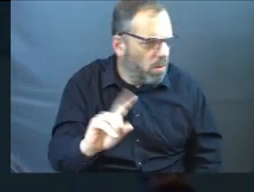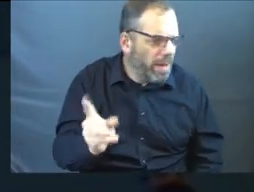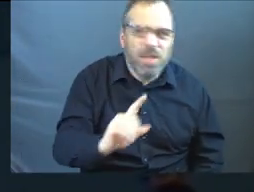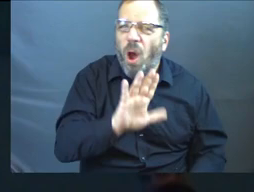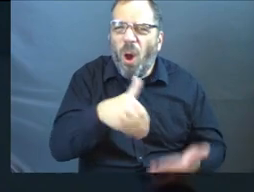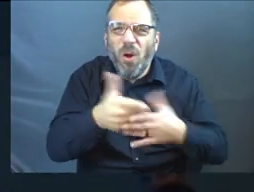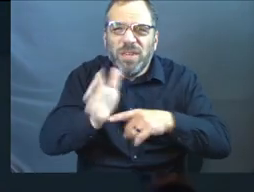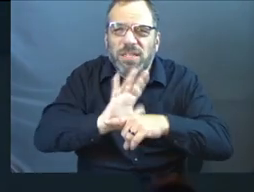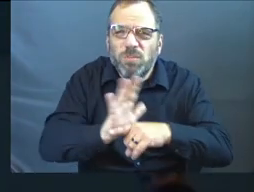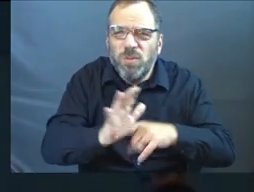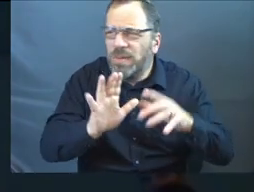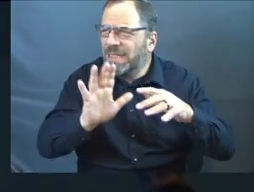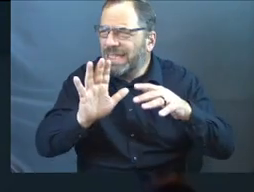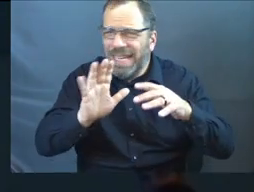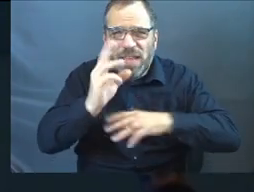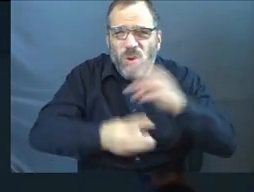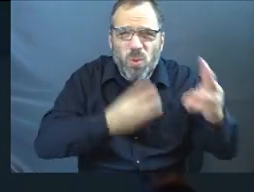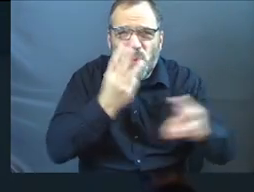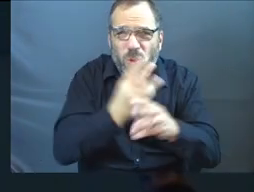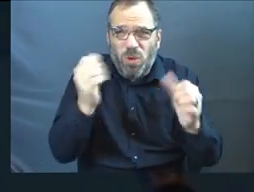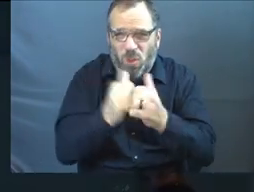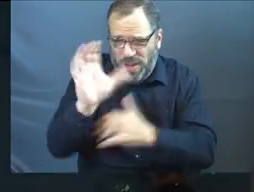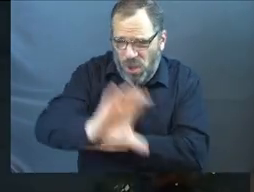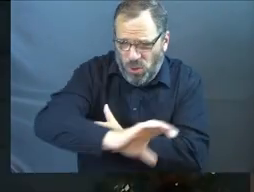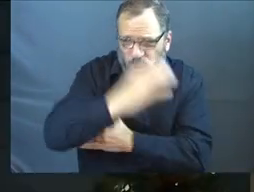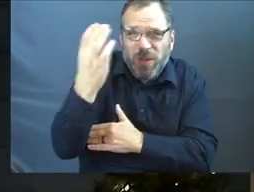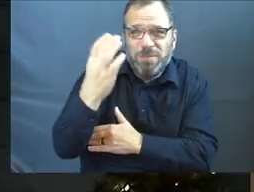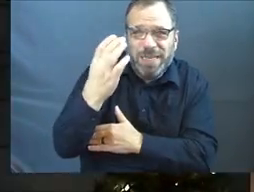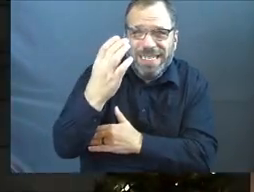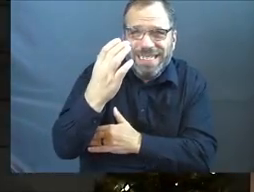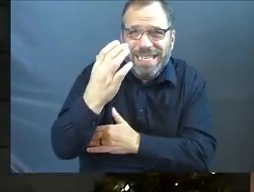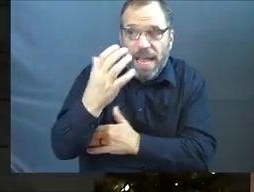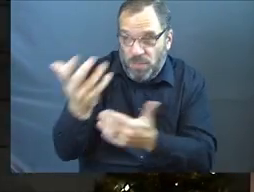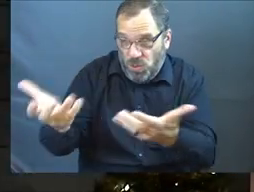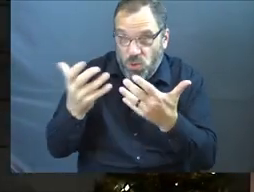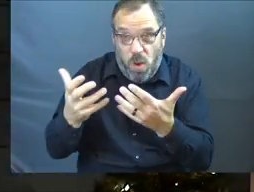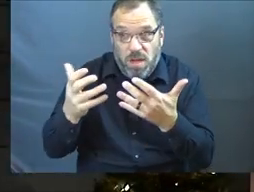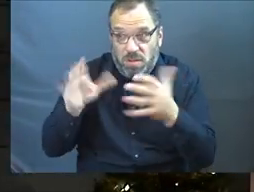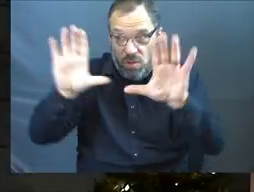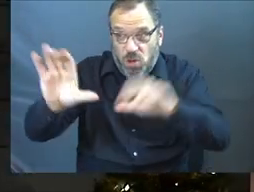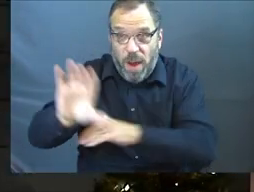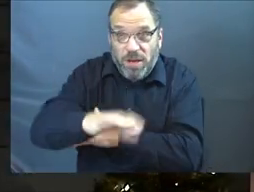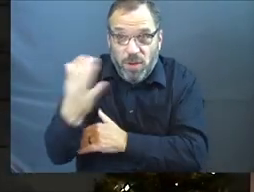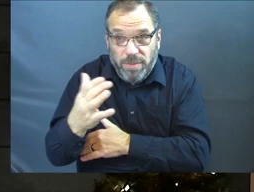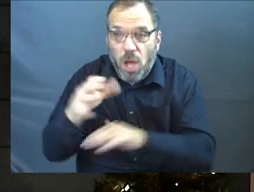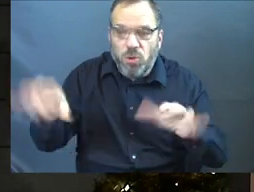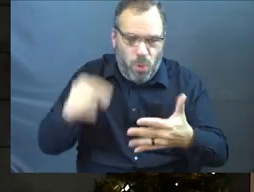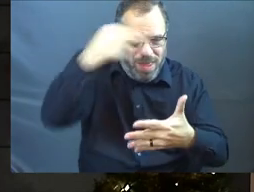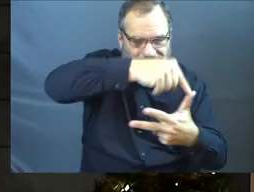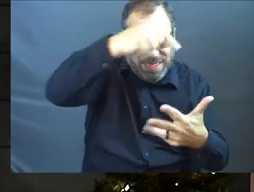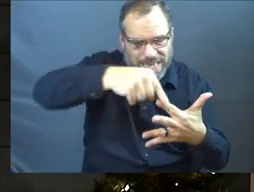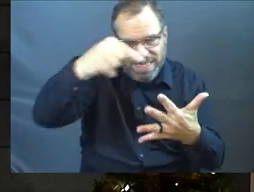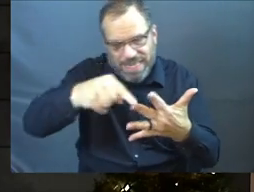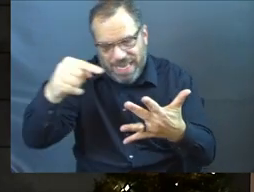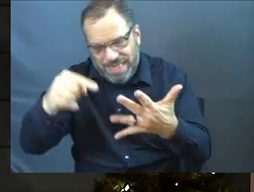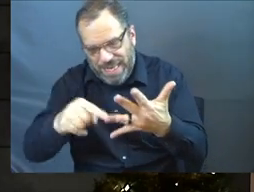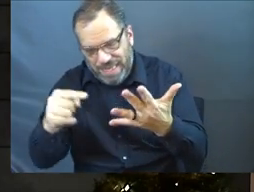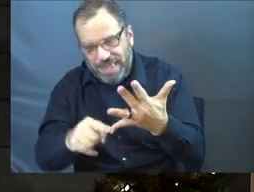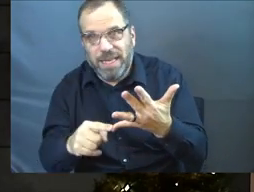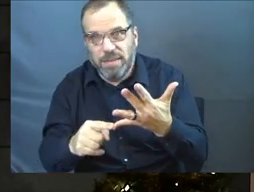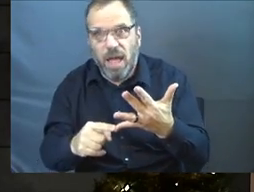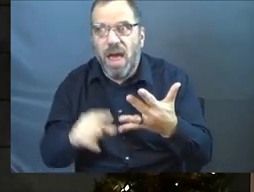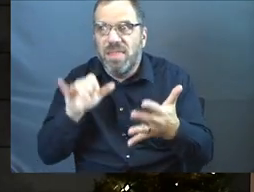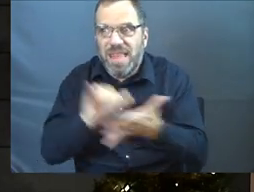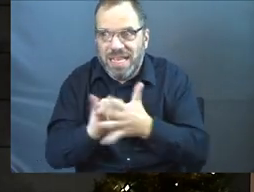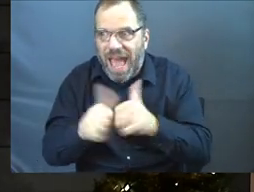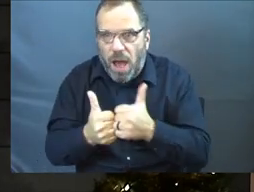movies, all these other things out there in the world, when it comes to the Christmas season, they're like, hey, do you want the great Christmas? Do X, Y, and Z. Here's how you